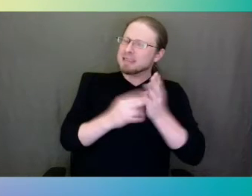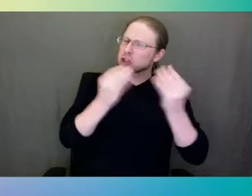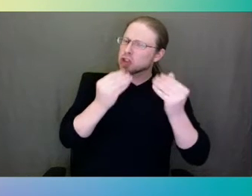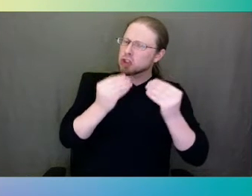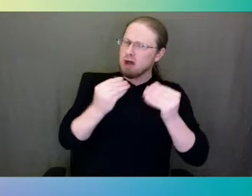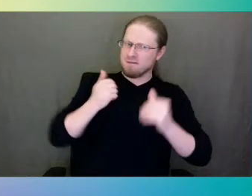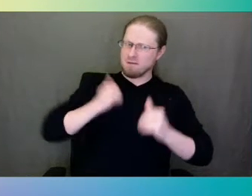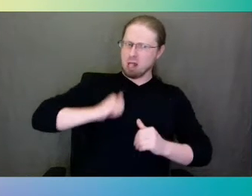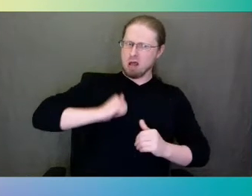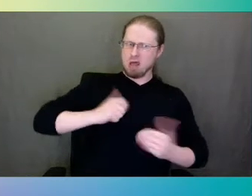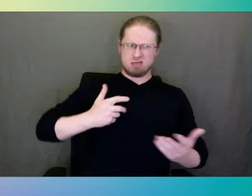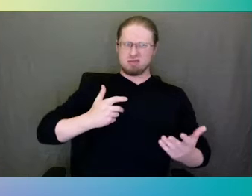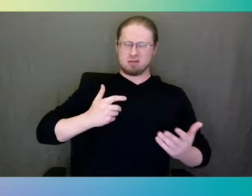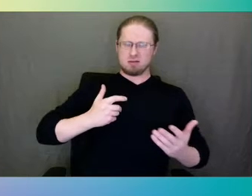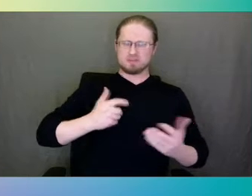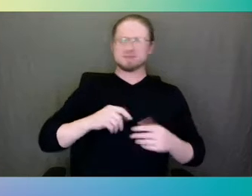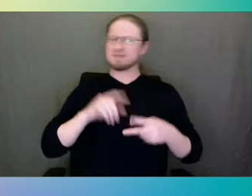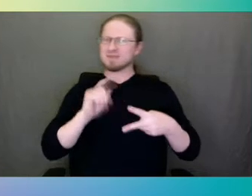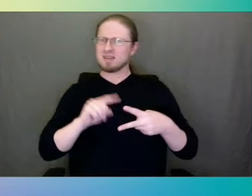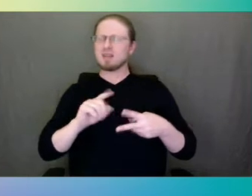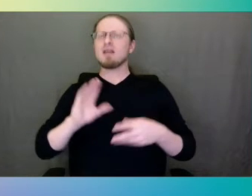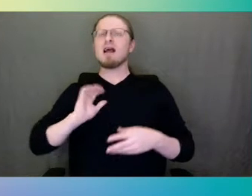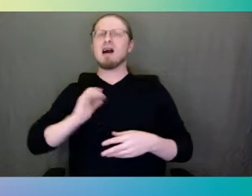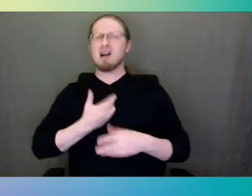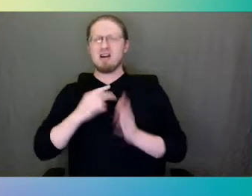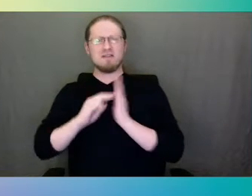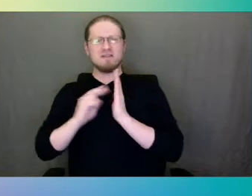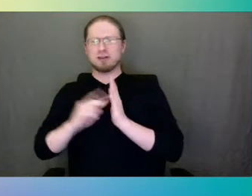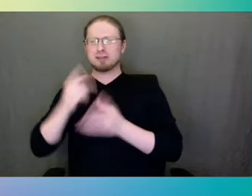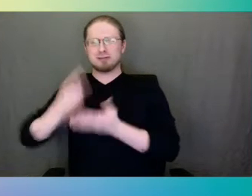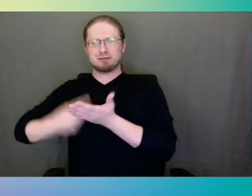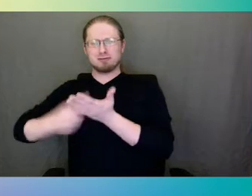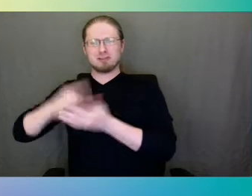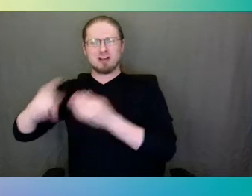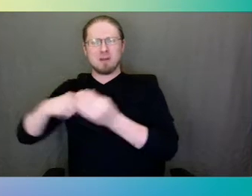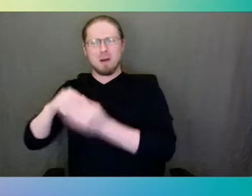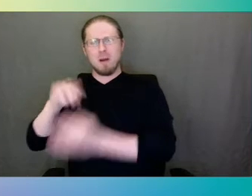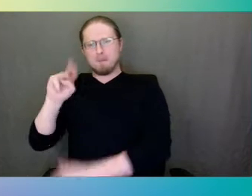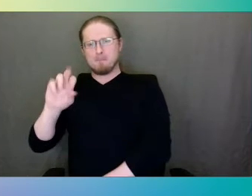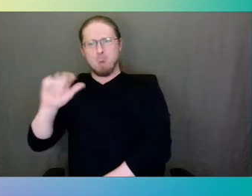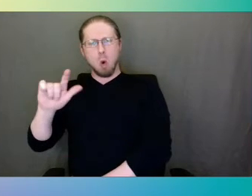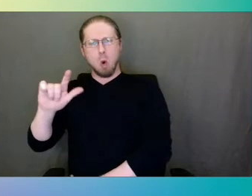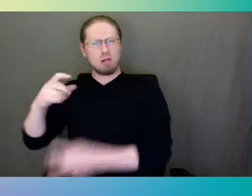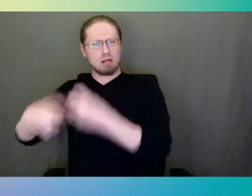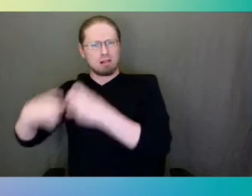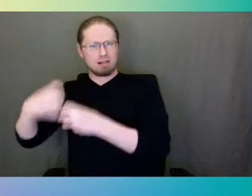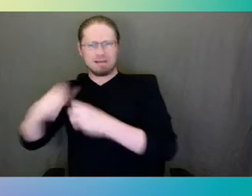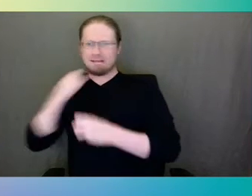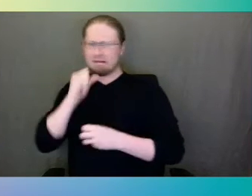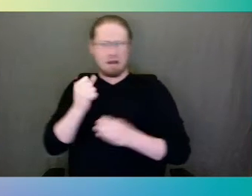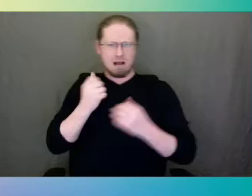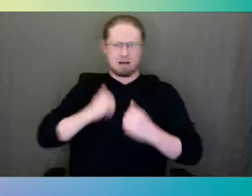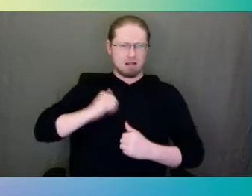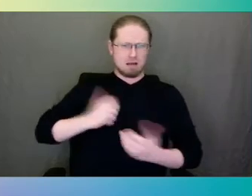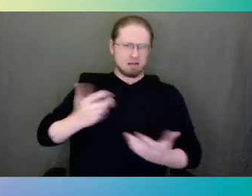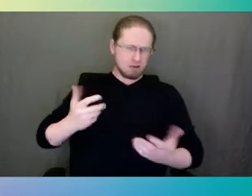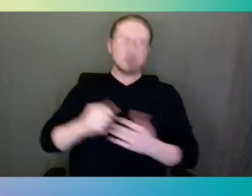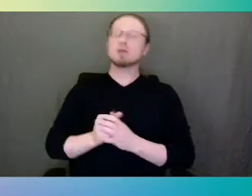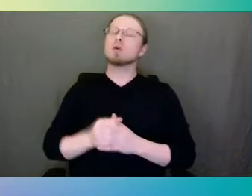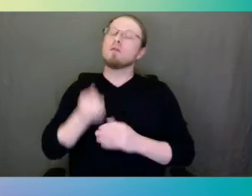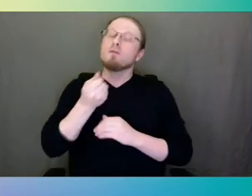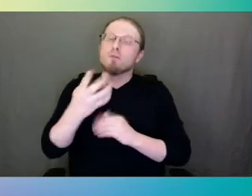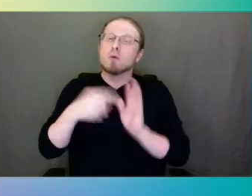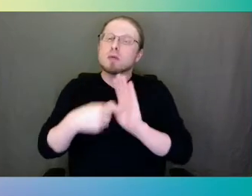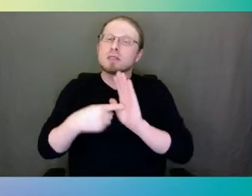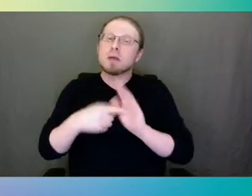Corinthians 6:9, definitely is discussing a moral issue. So here are a couple of examples where malakoi